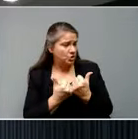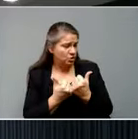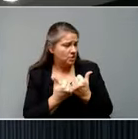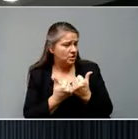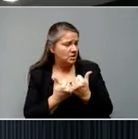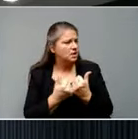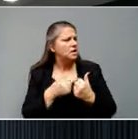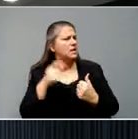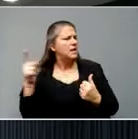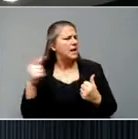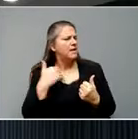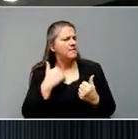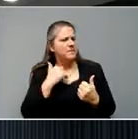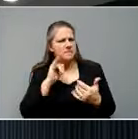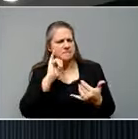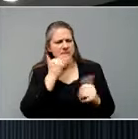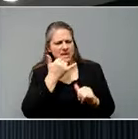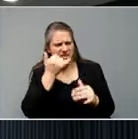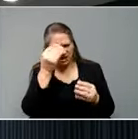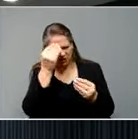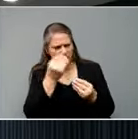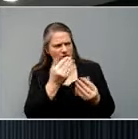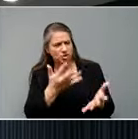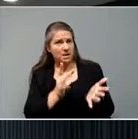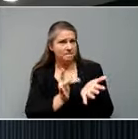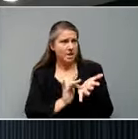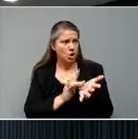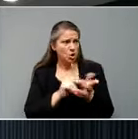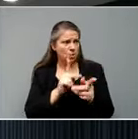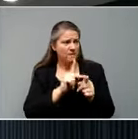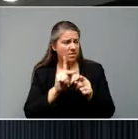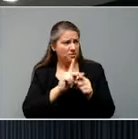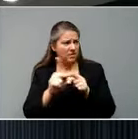misinformation that's being given out by medical professionals.